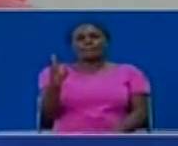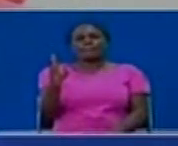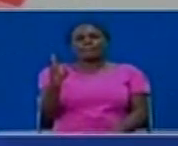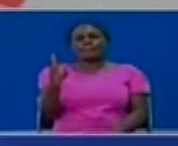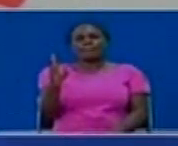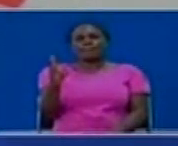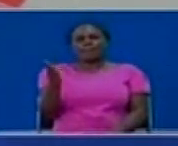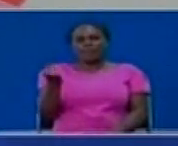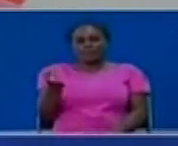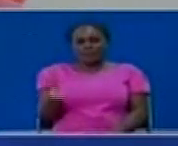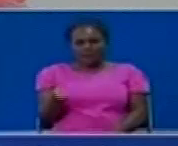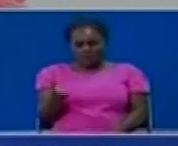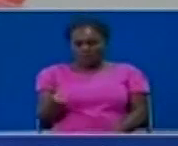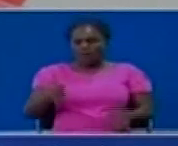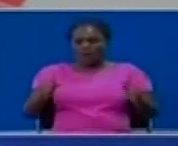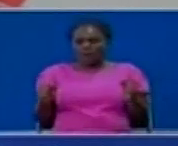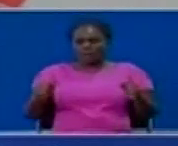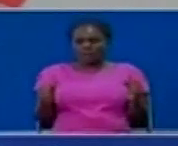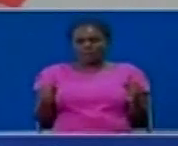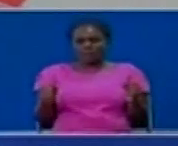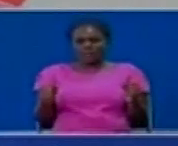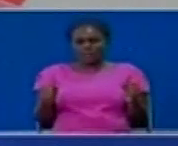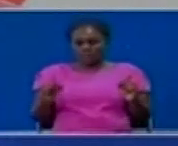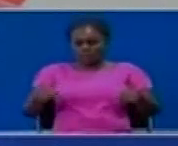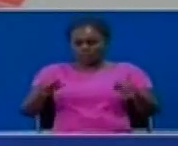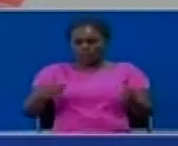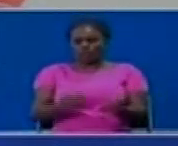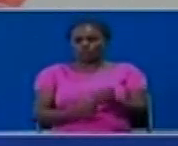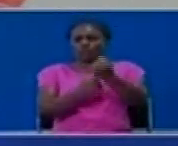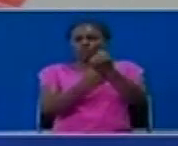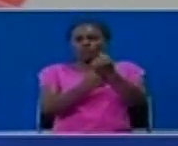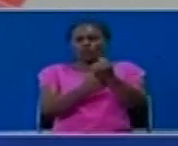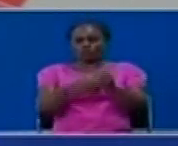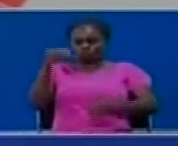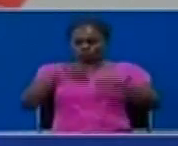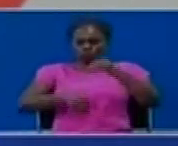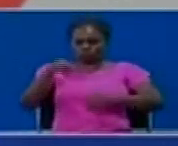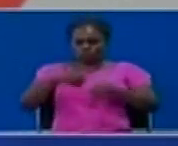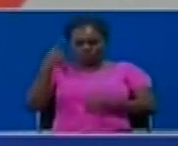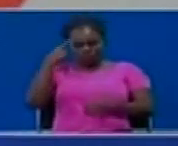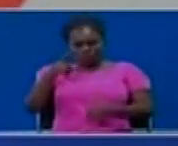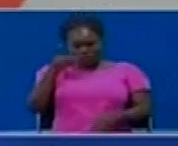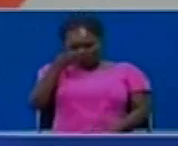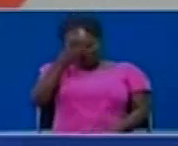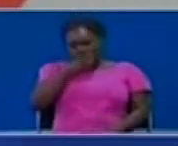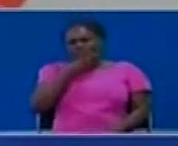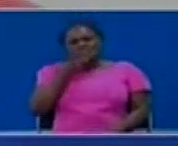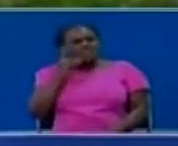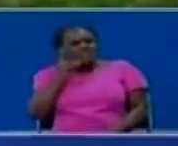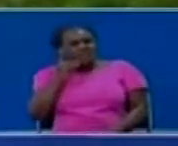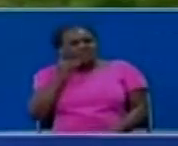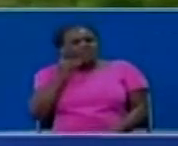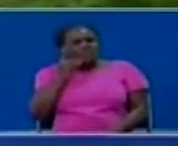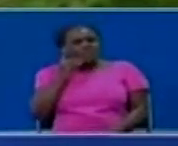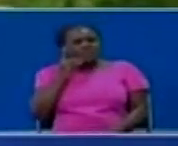now I'm very happy that we can support and donate something for the drought in Kenya.